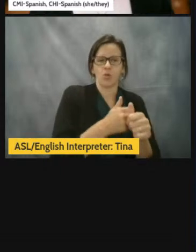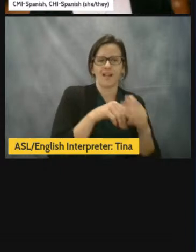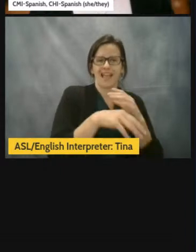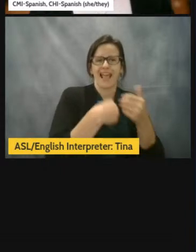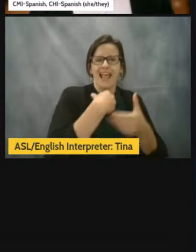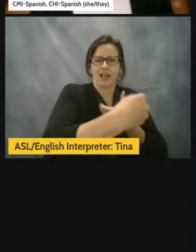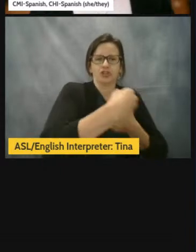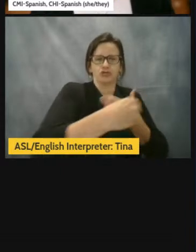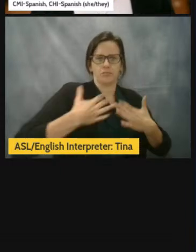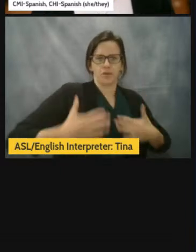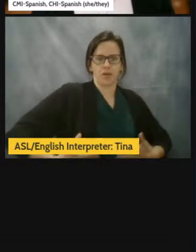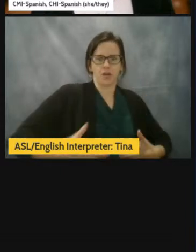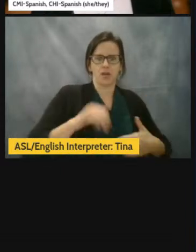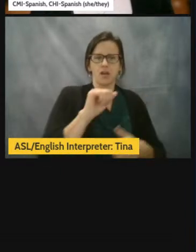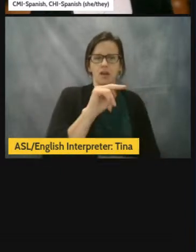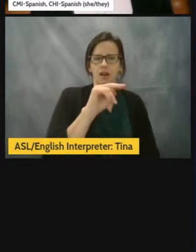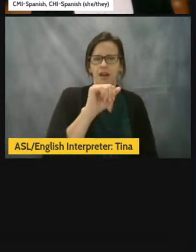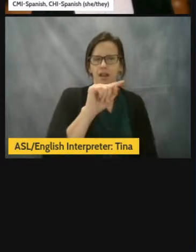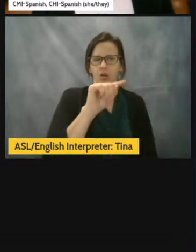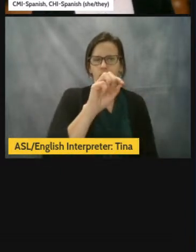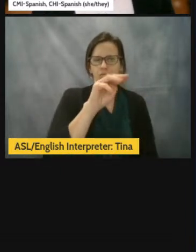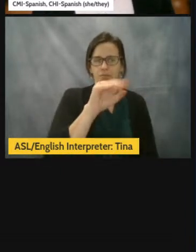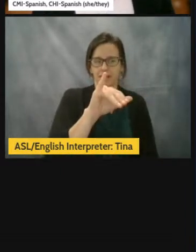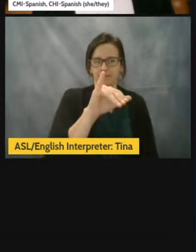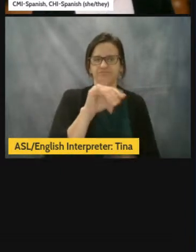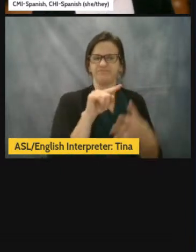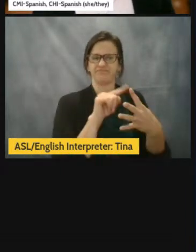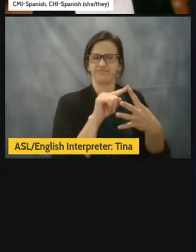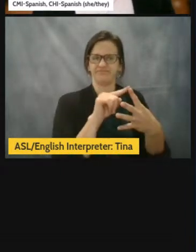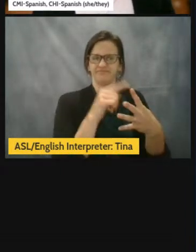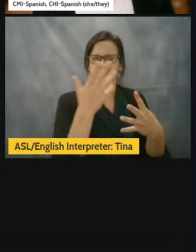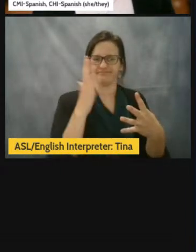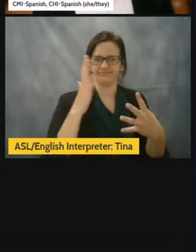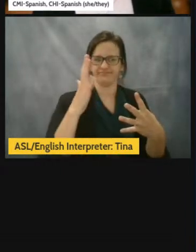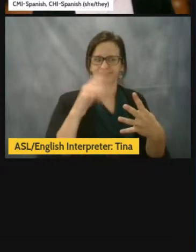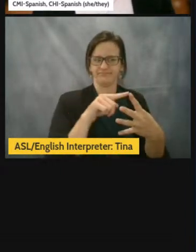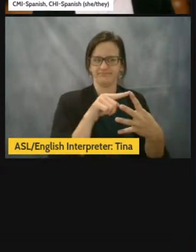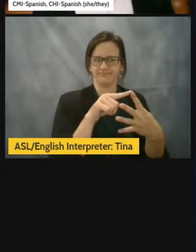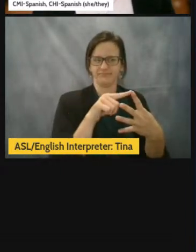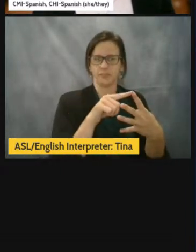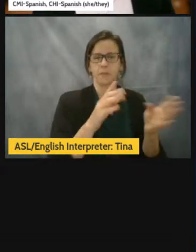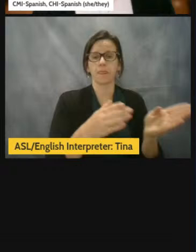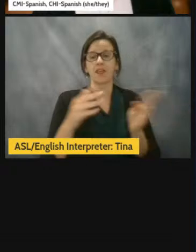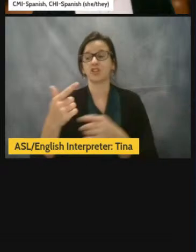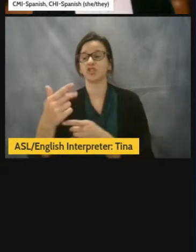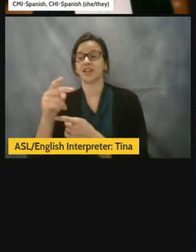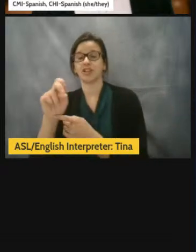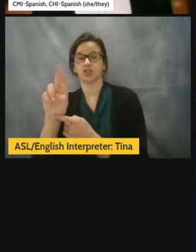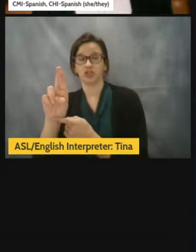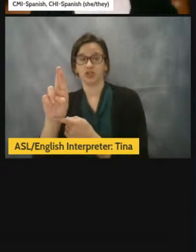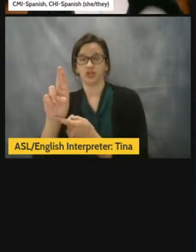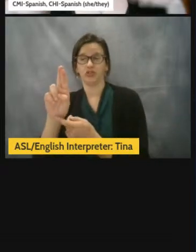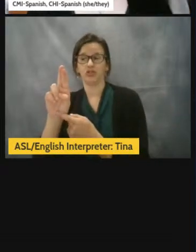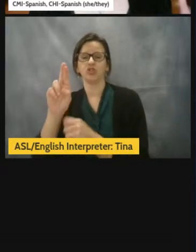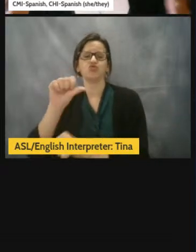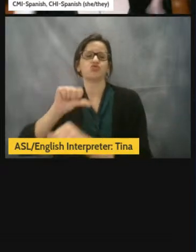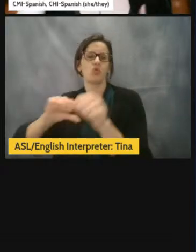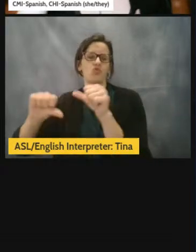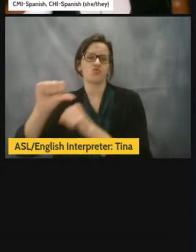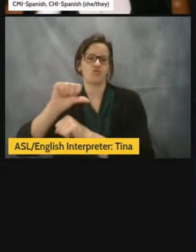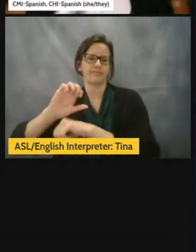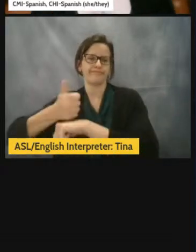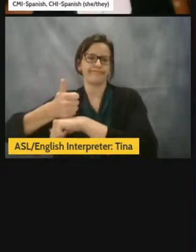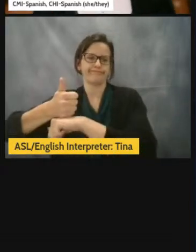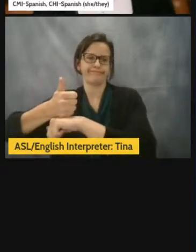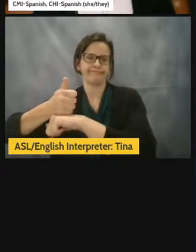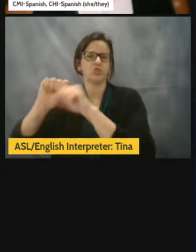Gender is a social construct. There have been some that have argued that sex is also a social construct, but we won't